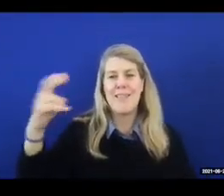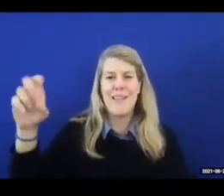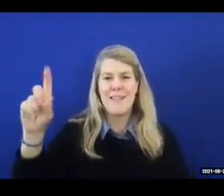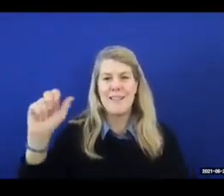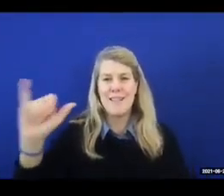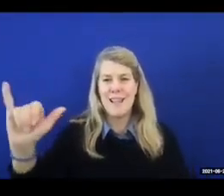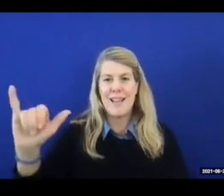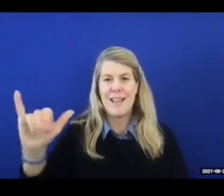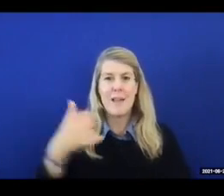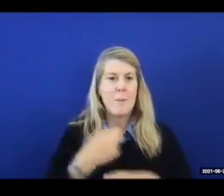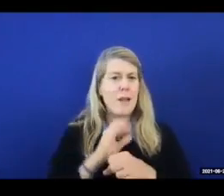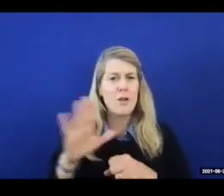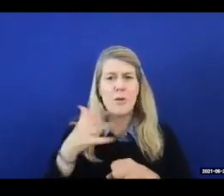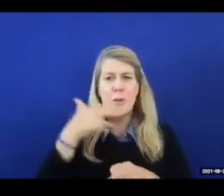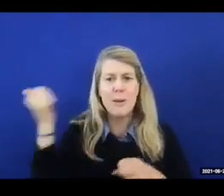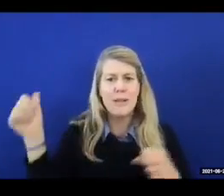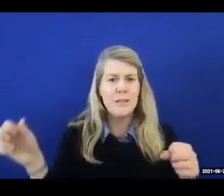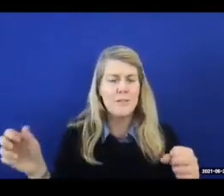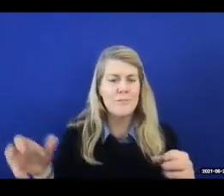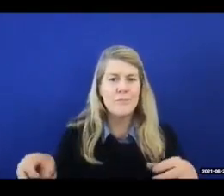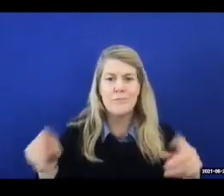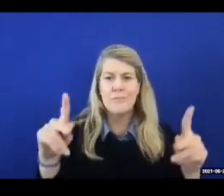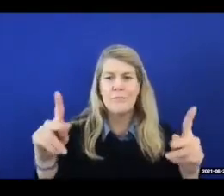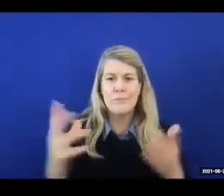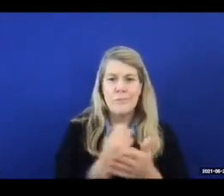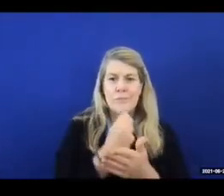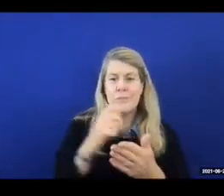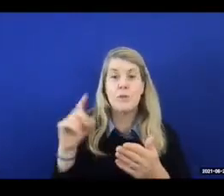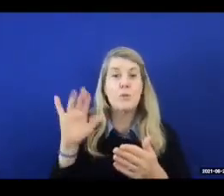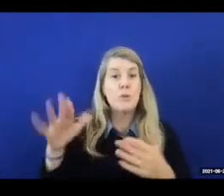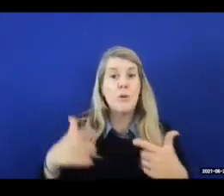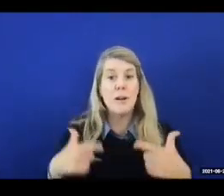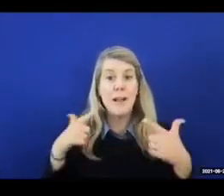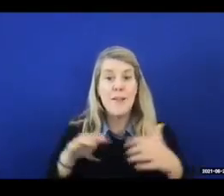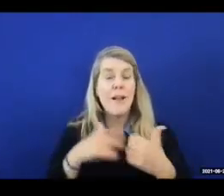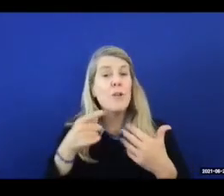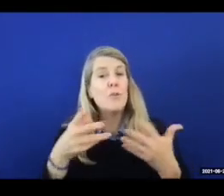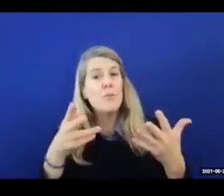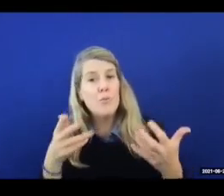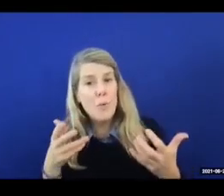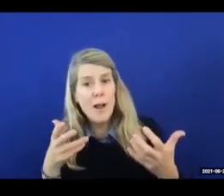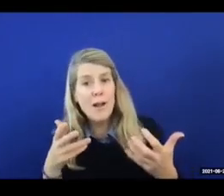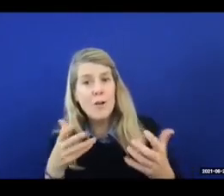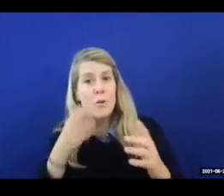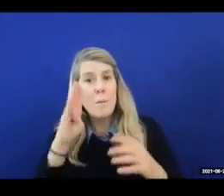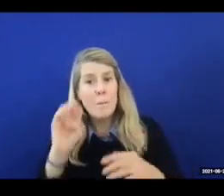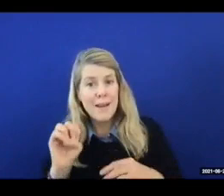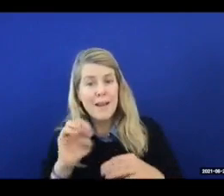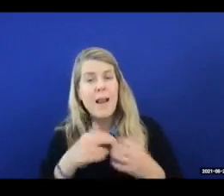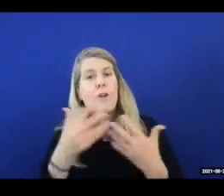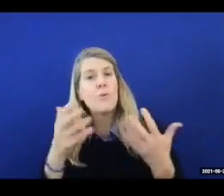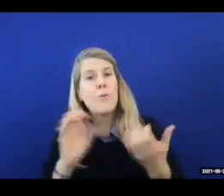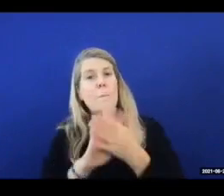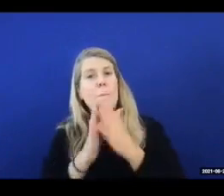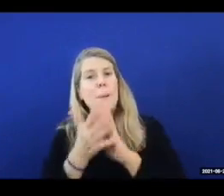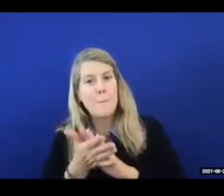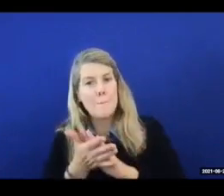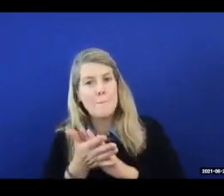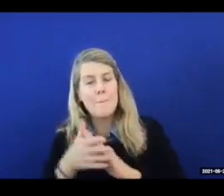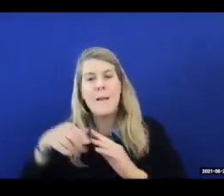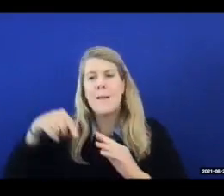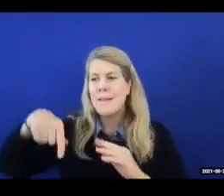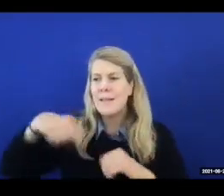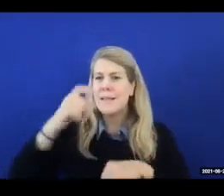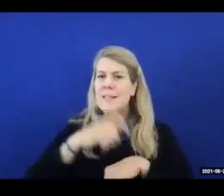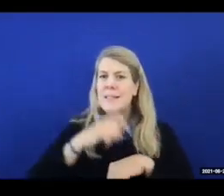now, and live your life as the person you are and the person you want to become. This historic crossroads we